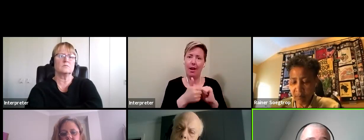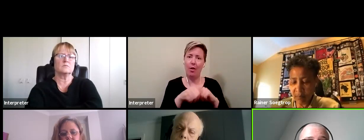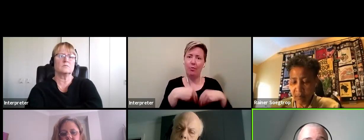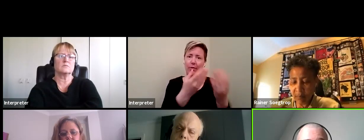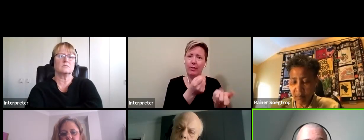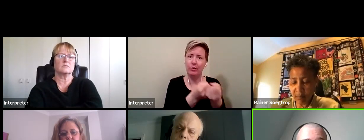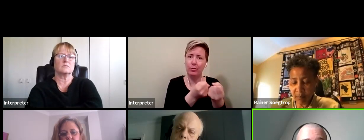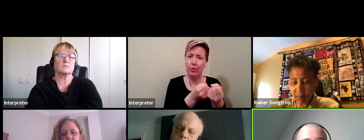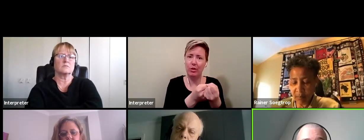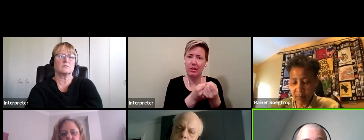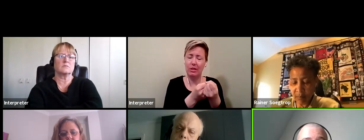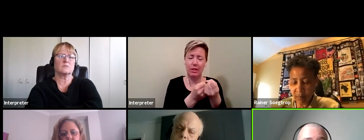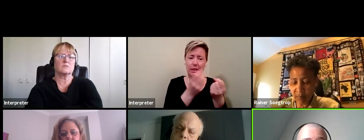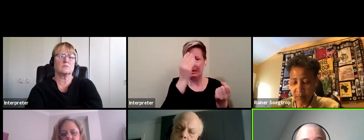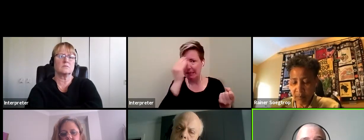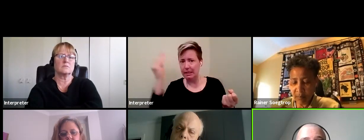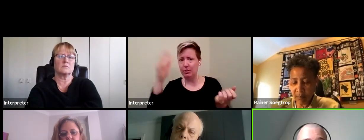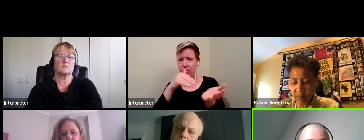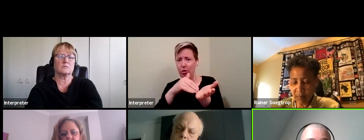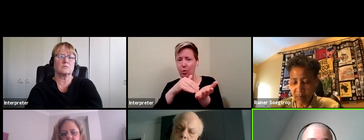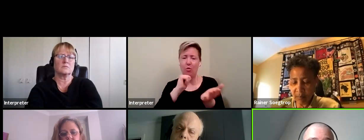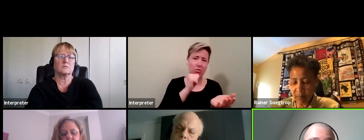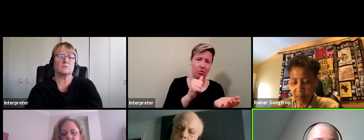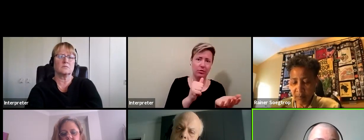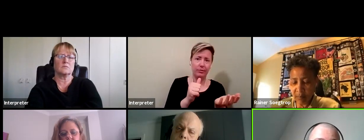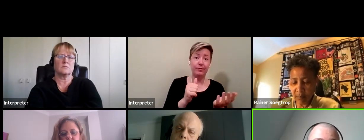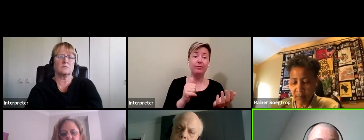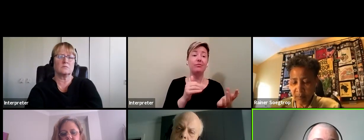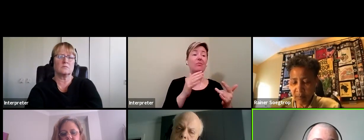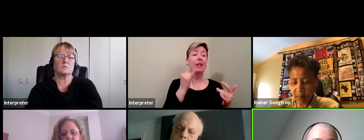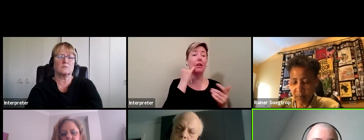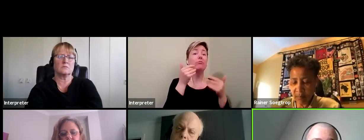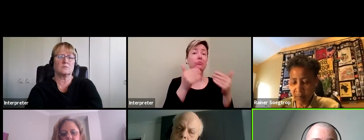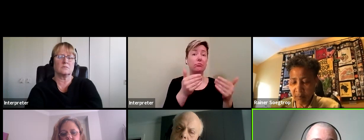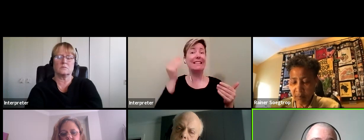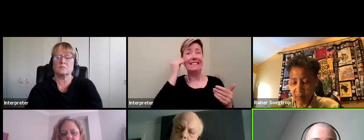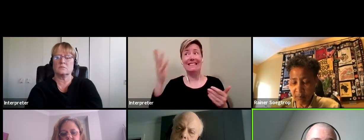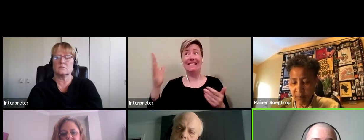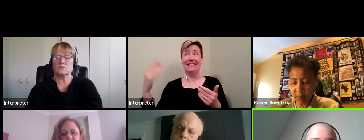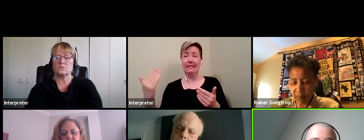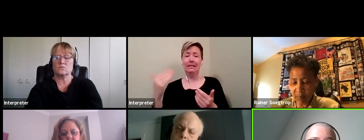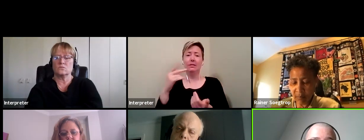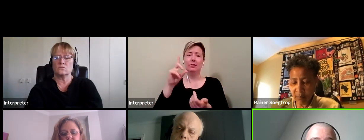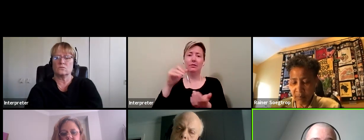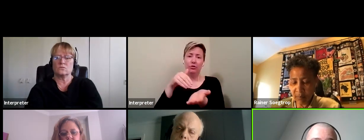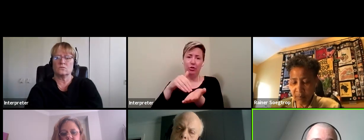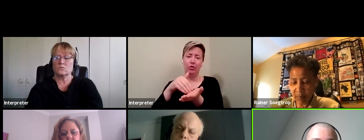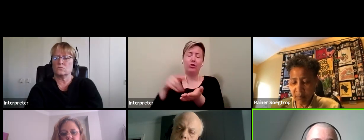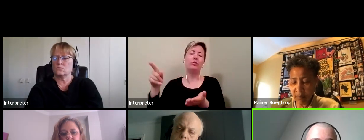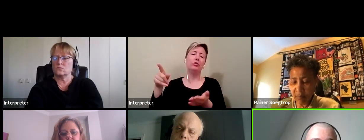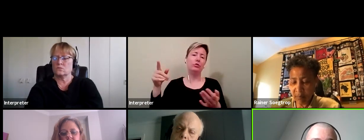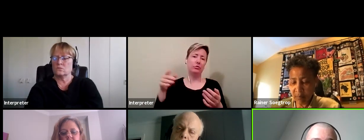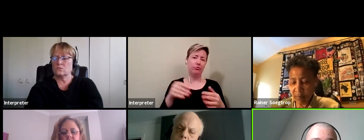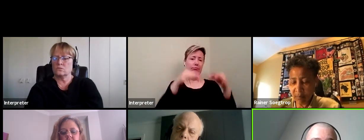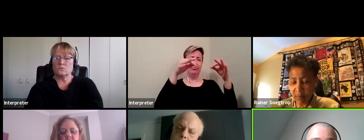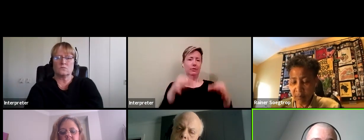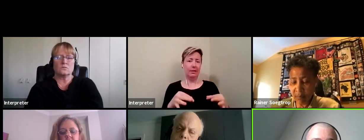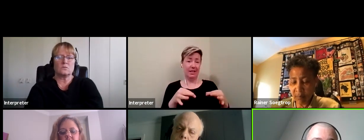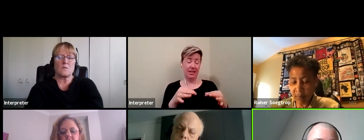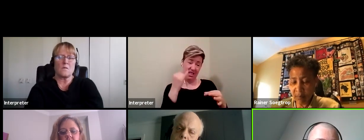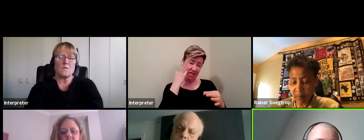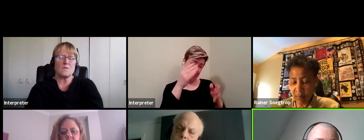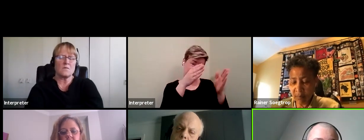that gets to a doctor. And then ultimately the doctor, makes that decision, that critical decision about whether particular